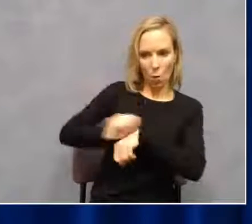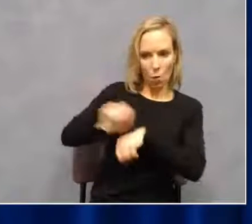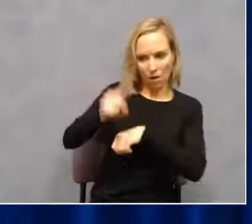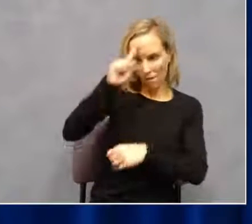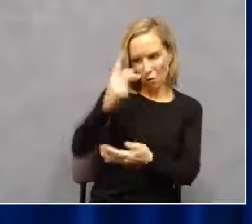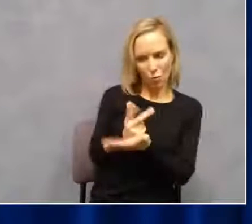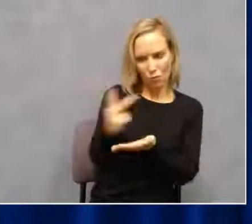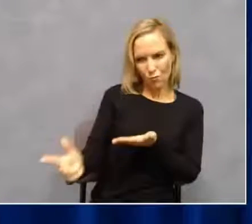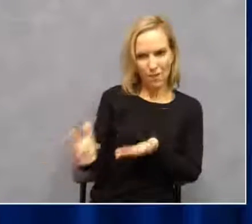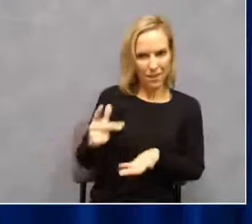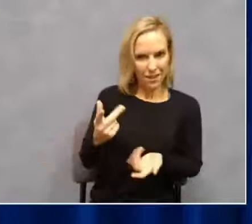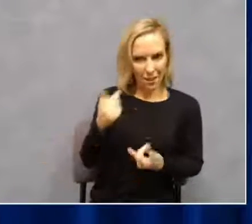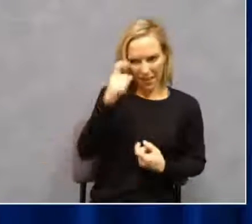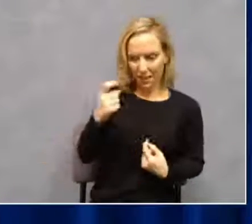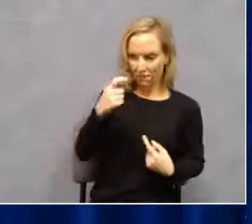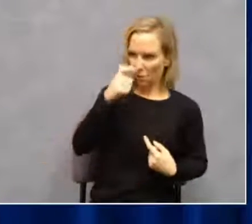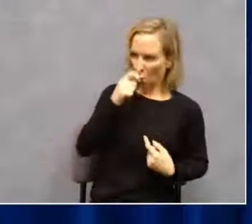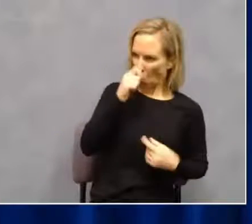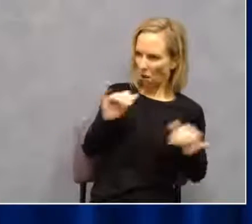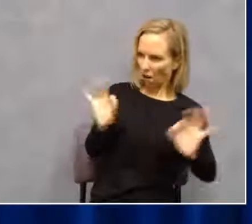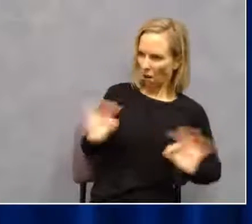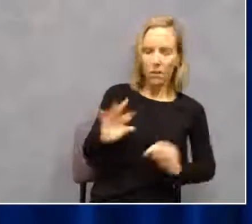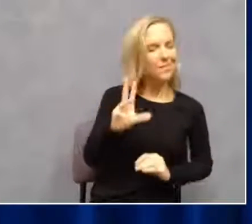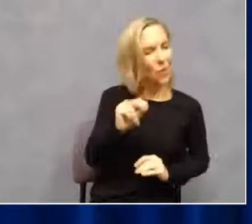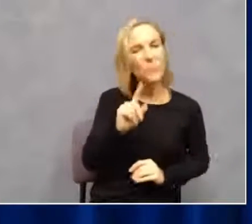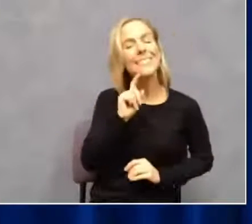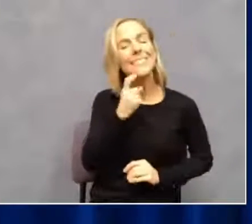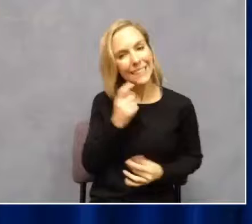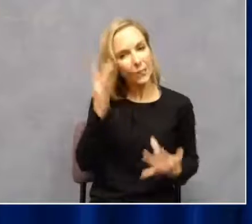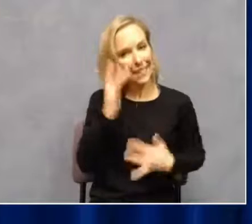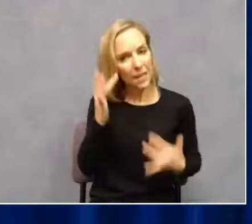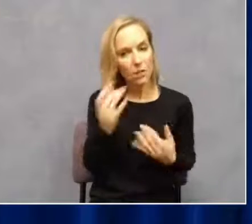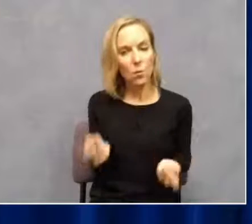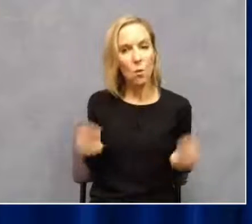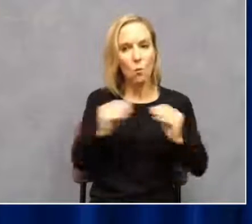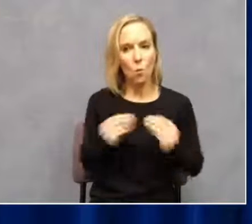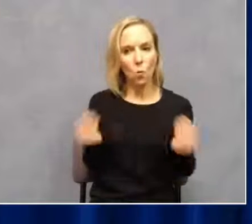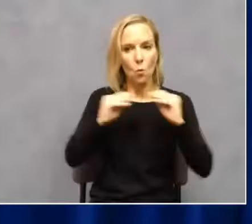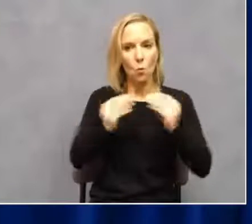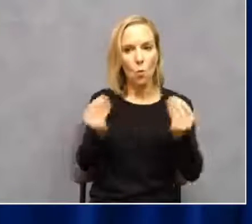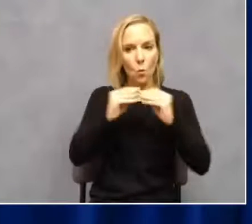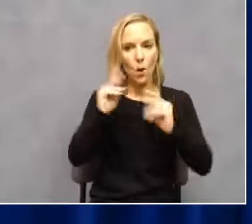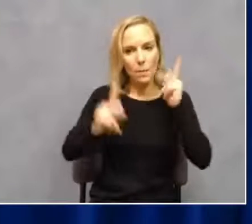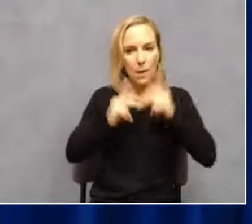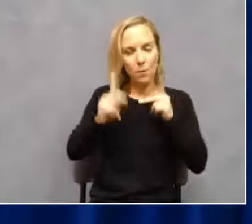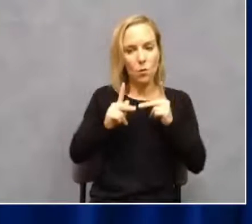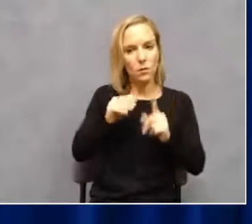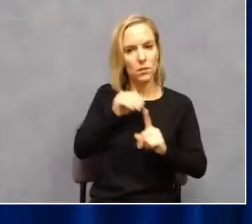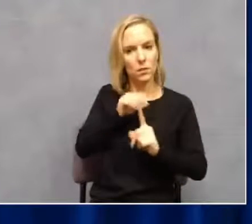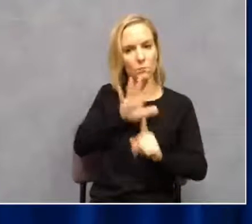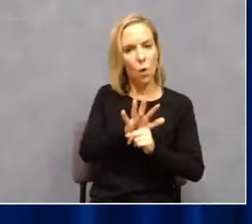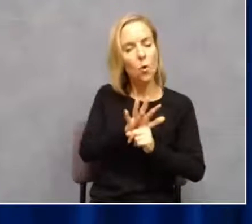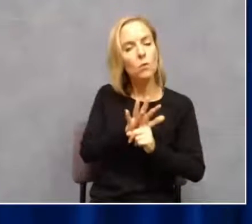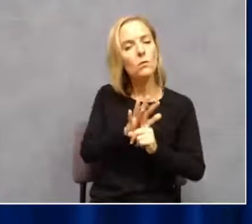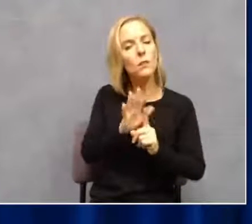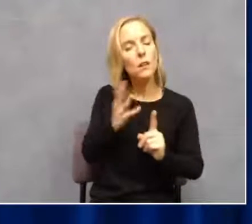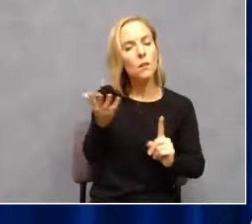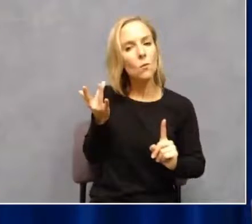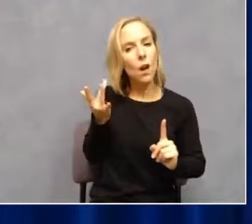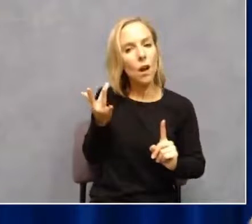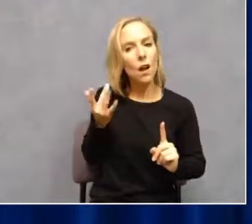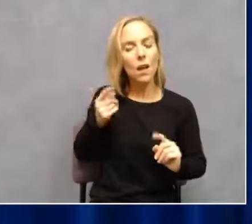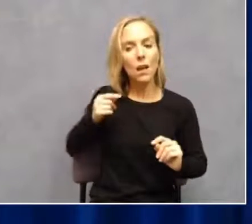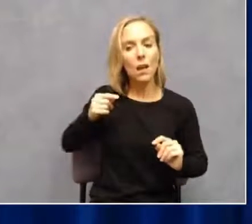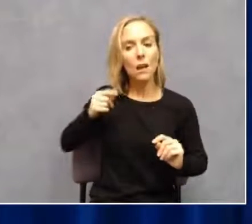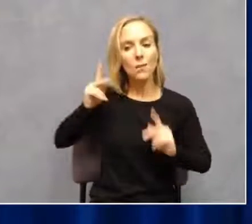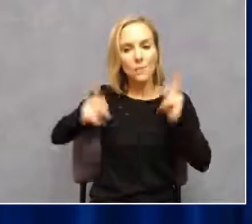is a serious illness, and we're having more and more people getting exposed to it, because what happens are folks get